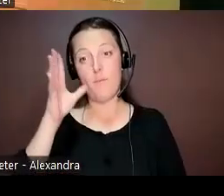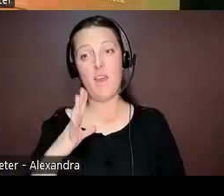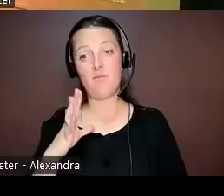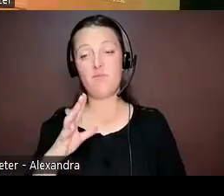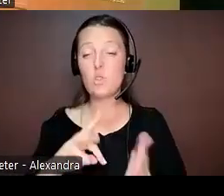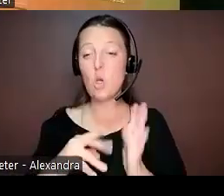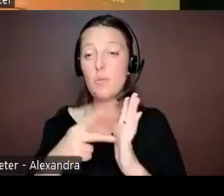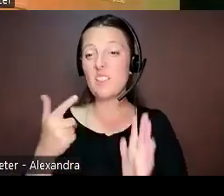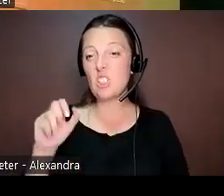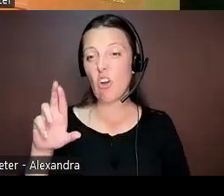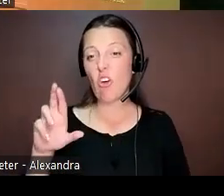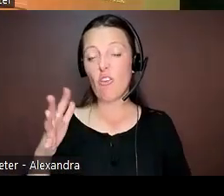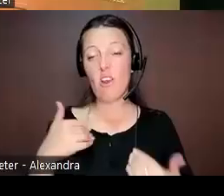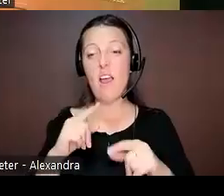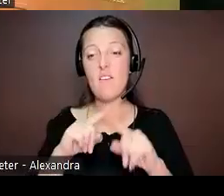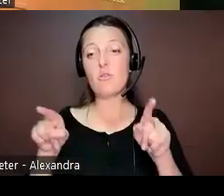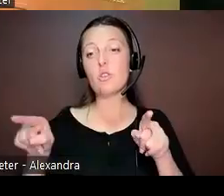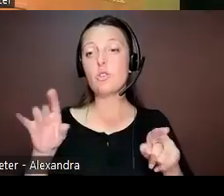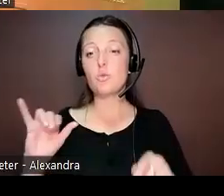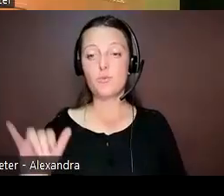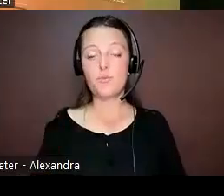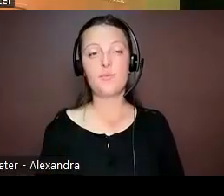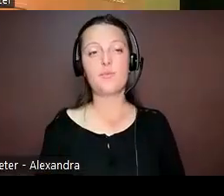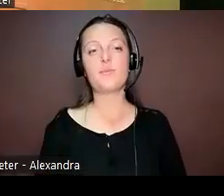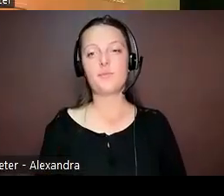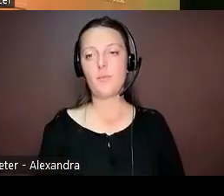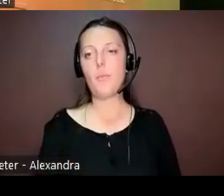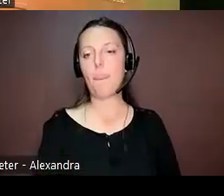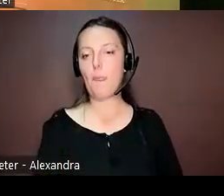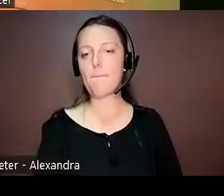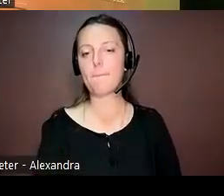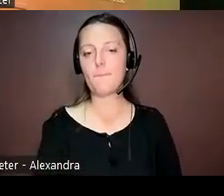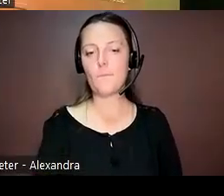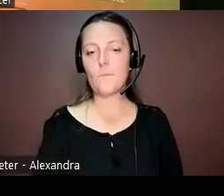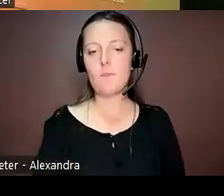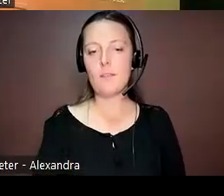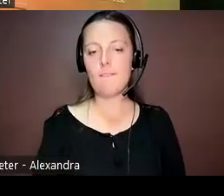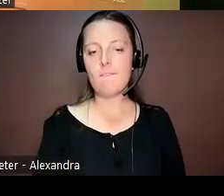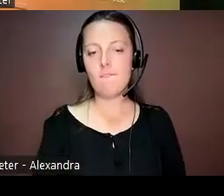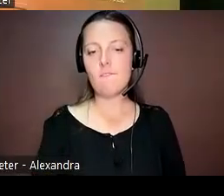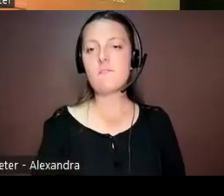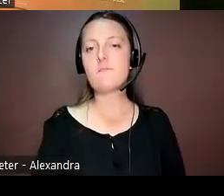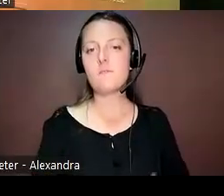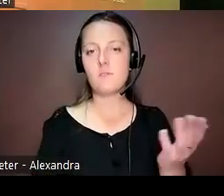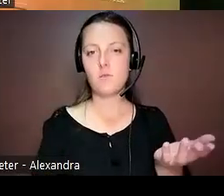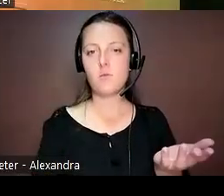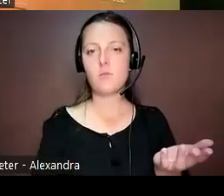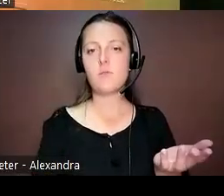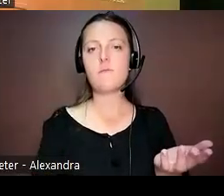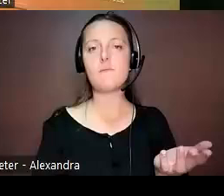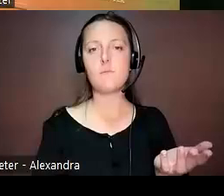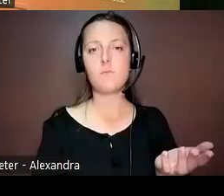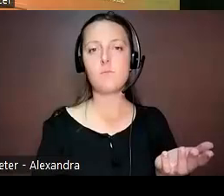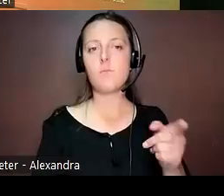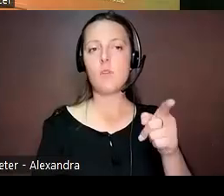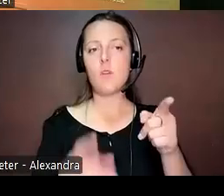give you overall summary, outside of those negative findings, there is some ideas about mild cognitive impairment diagnosis